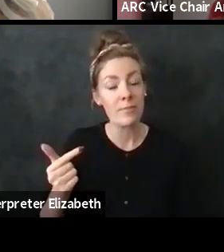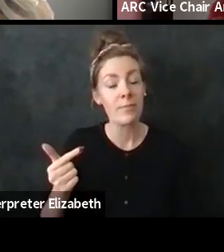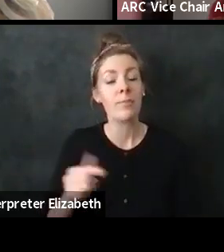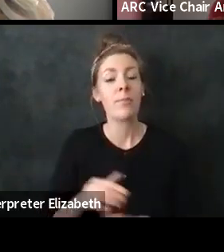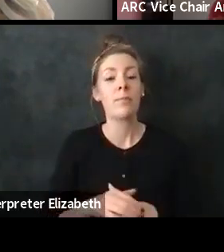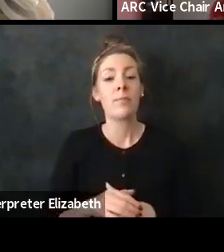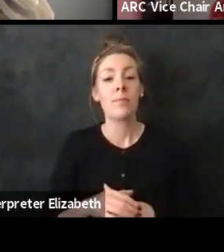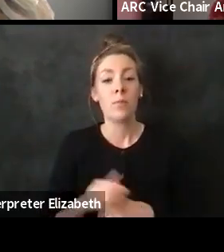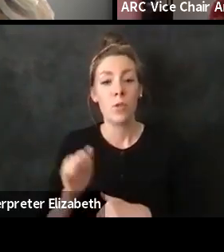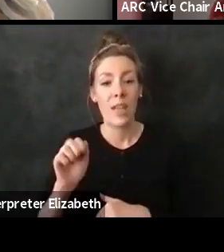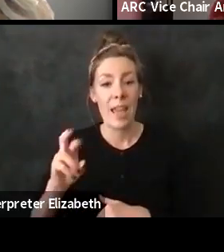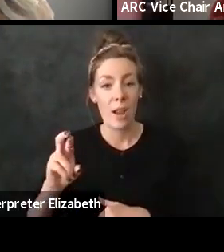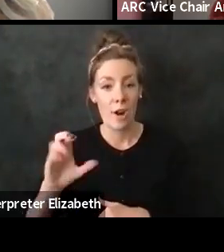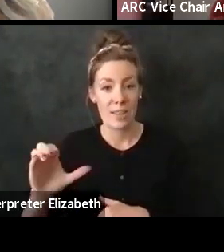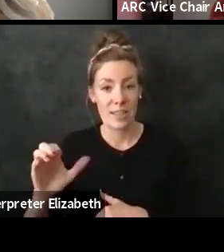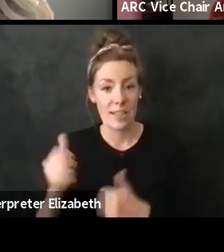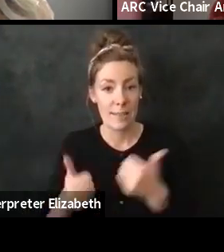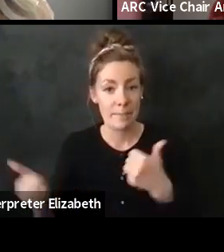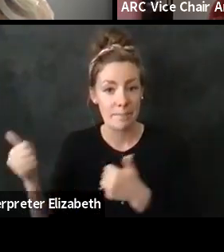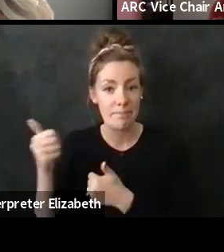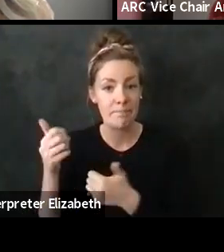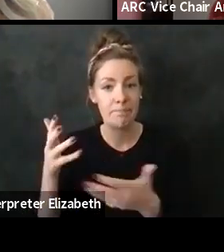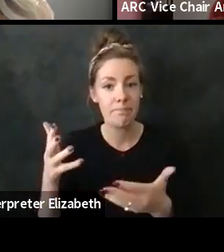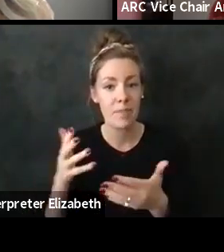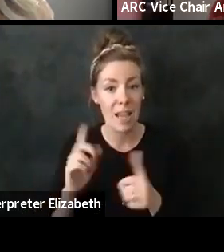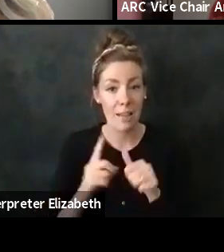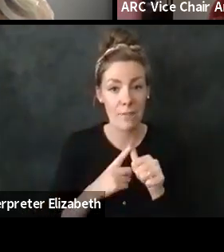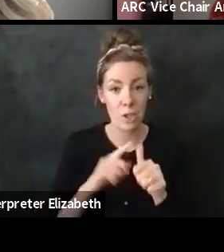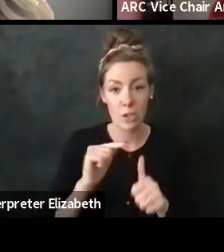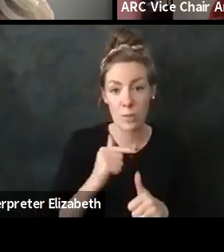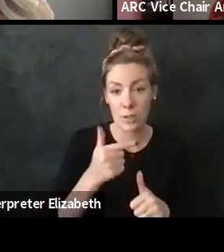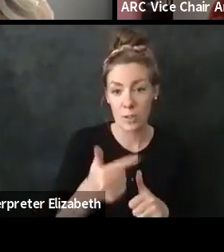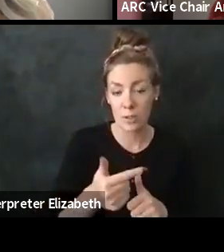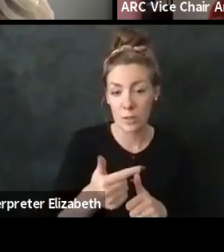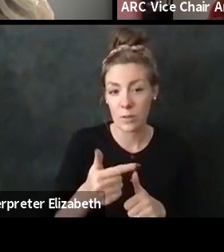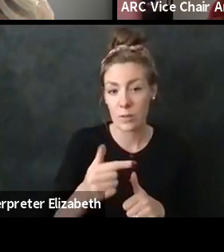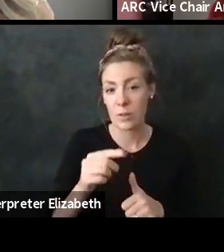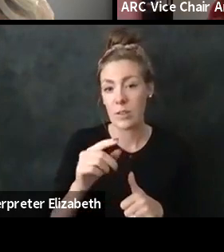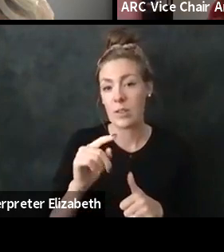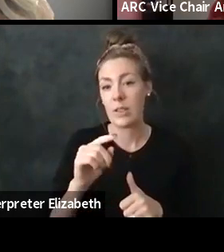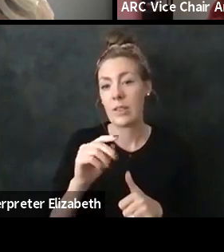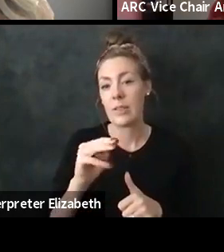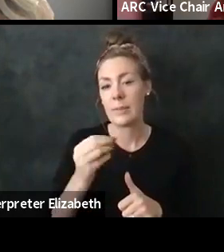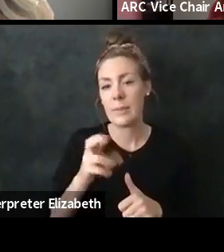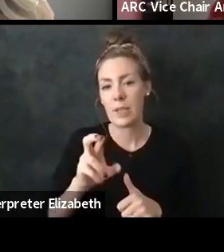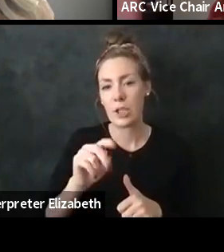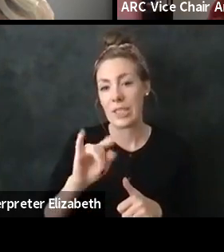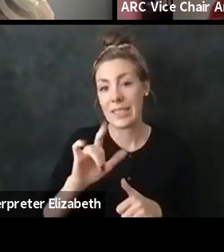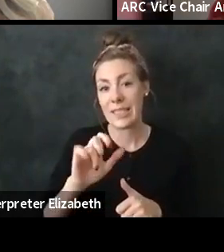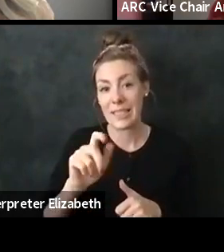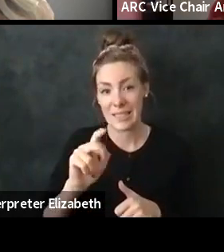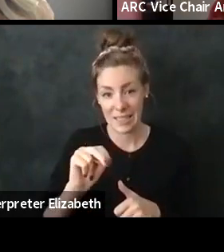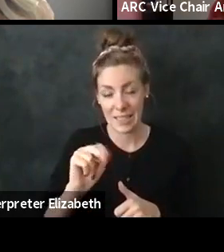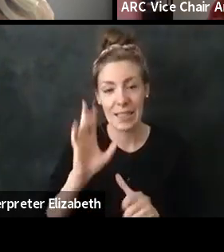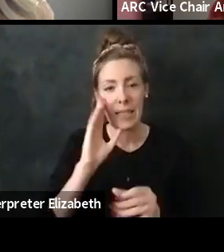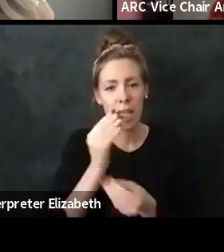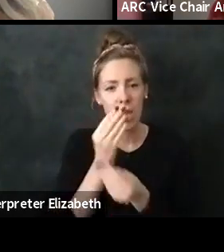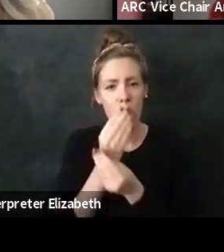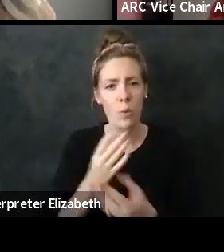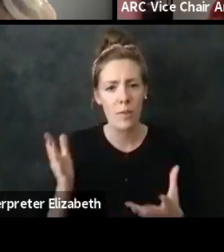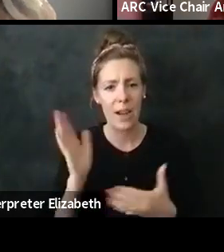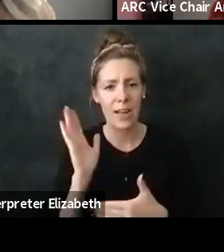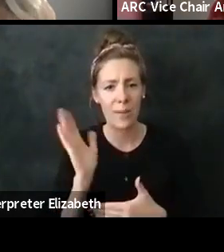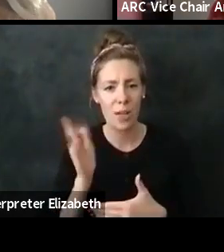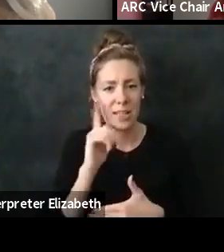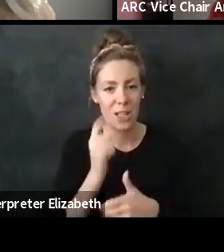Chair of the ARC, I do want to go ahead and hand this over to Shalise Tilton, who is going to be providing some redistricting updates and has a presentation